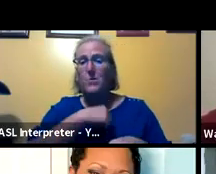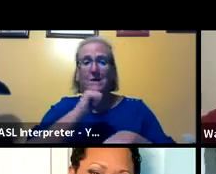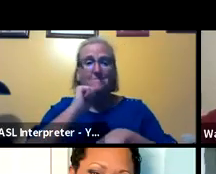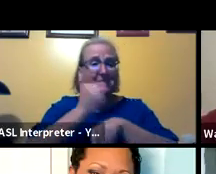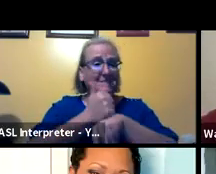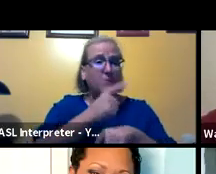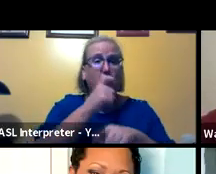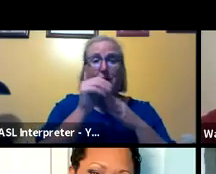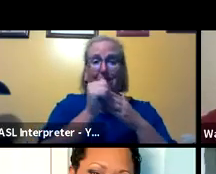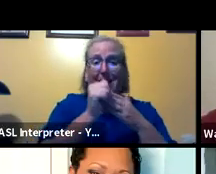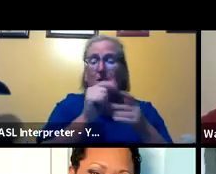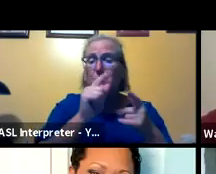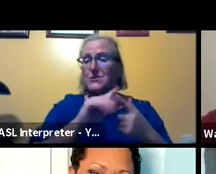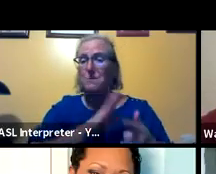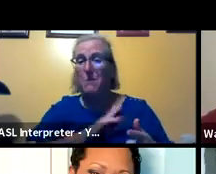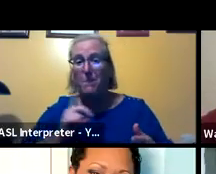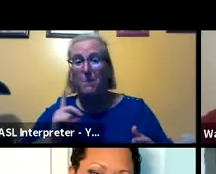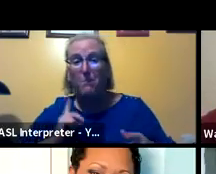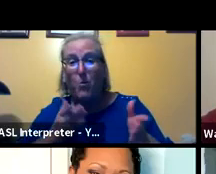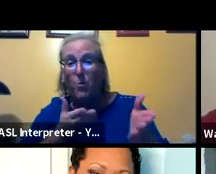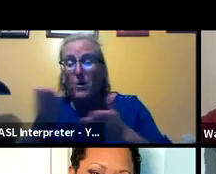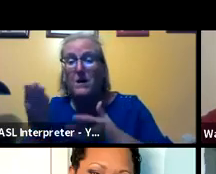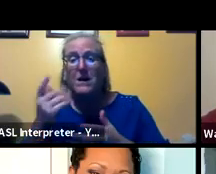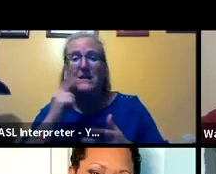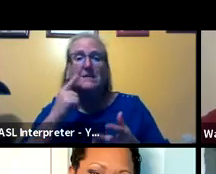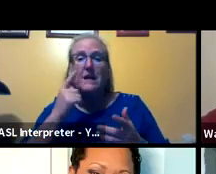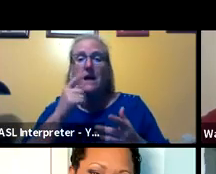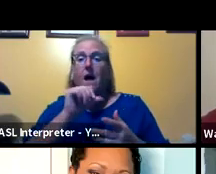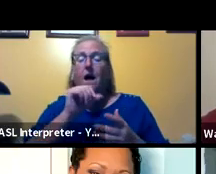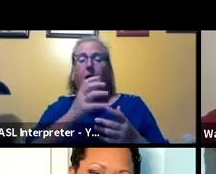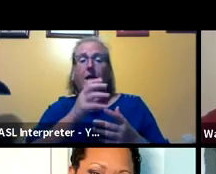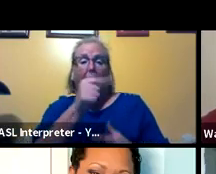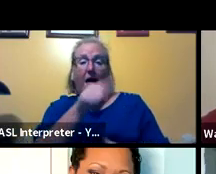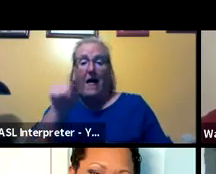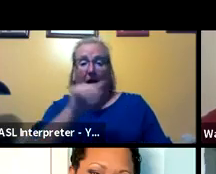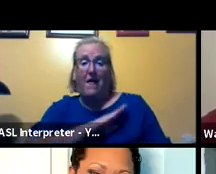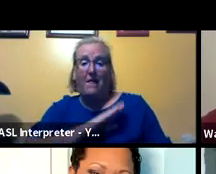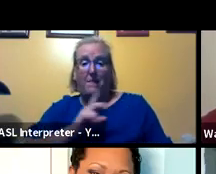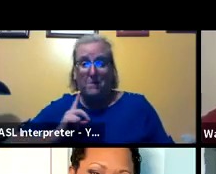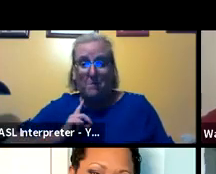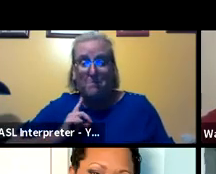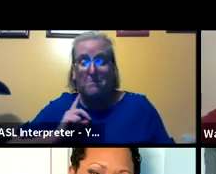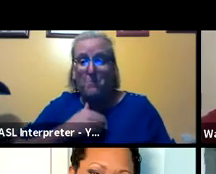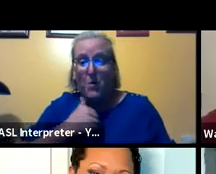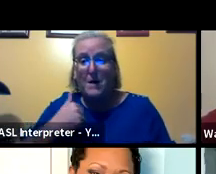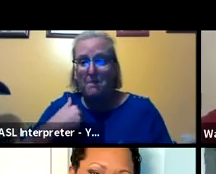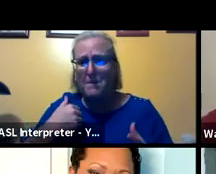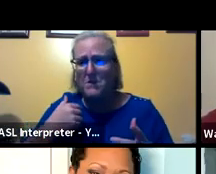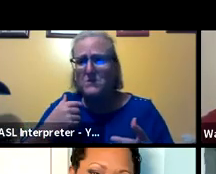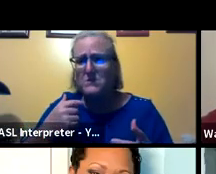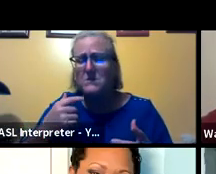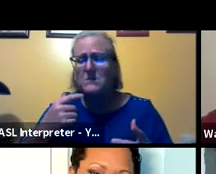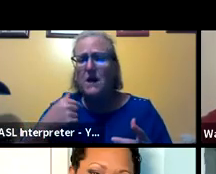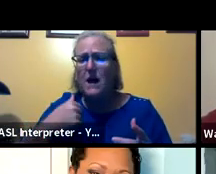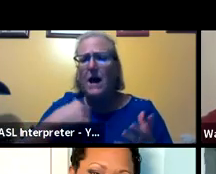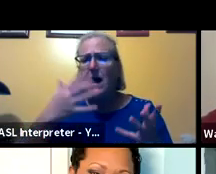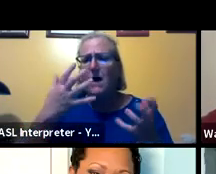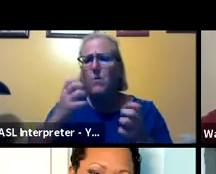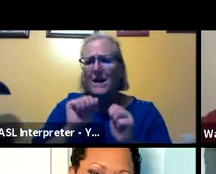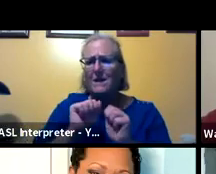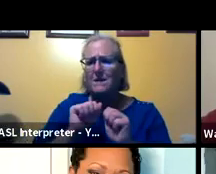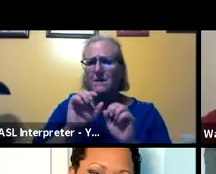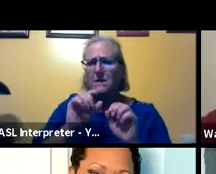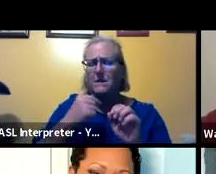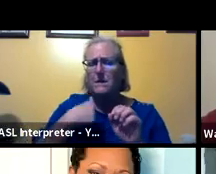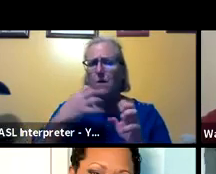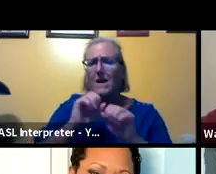we had board members. So thank you. There were a lot of the other board members have brought up the things that I would have questions for clarification on. And I know I'm looking